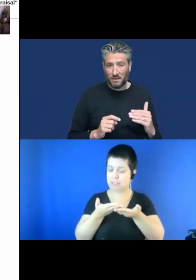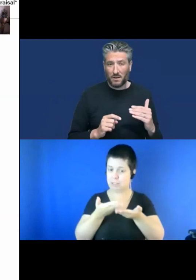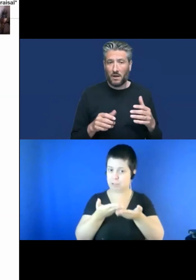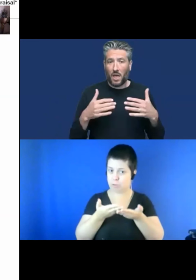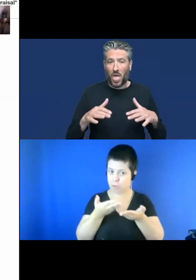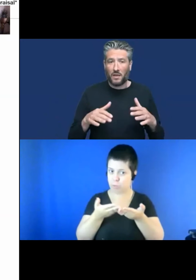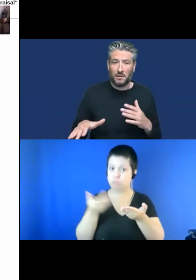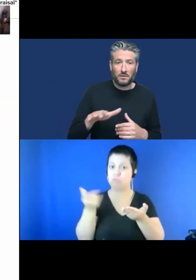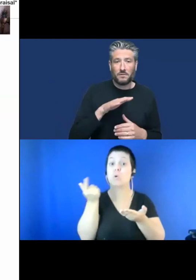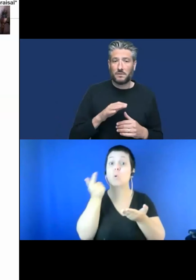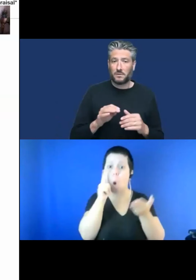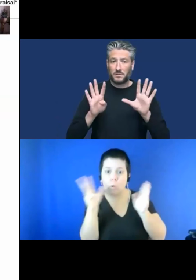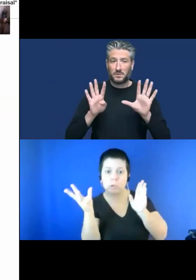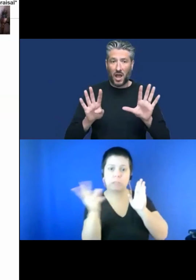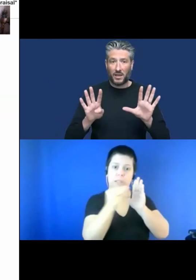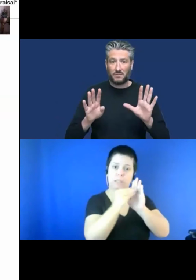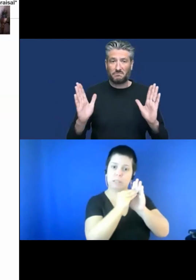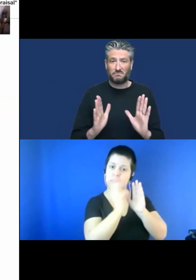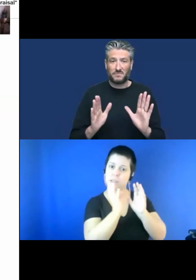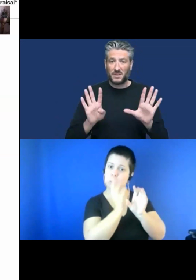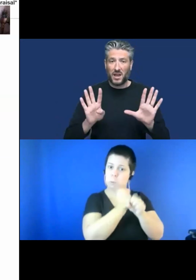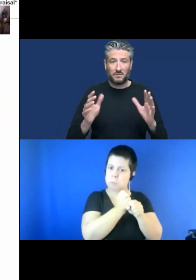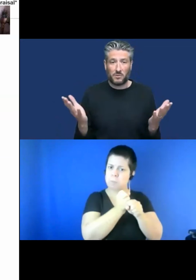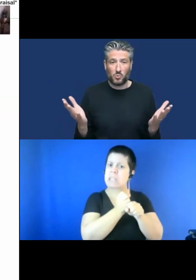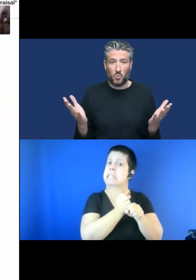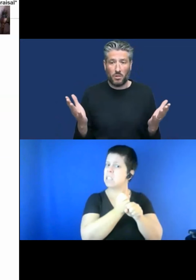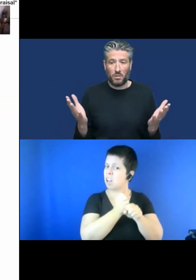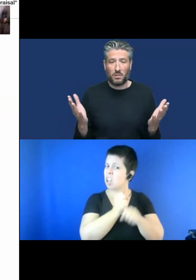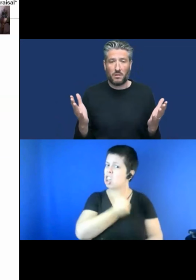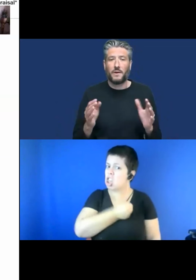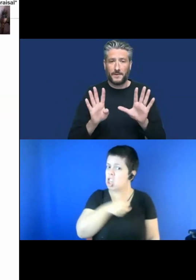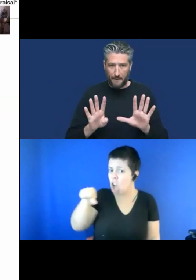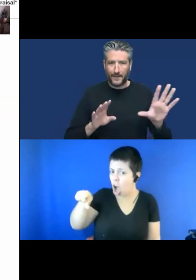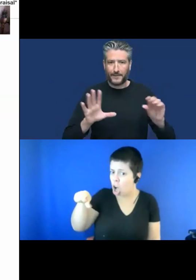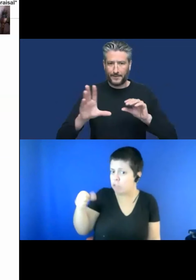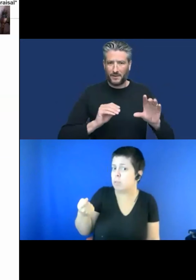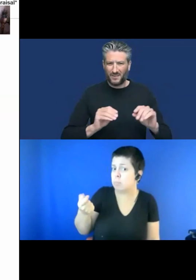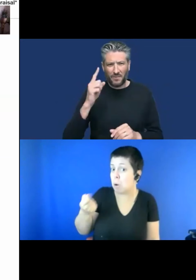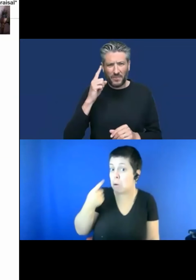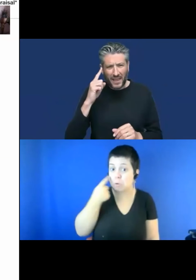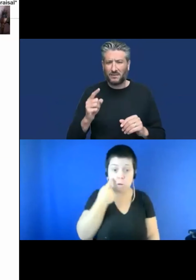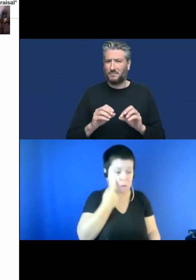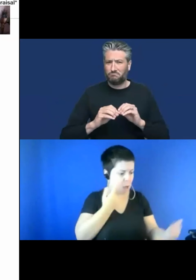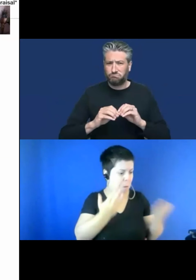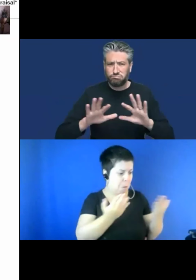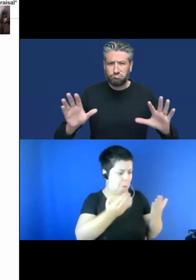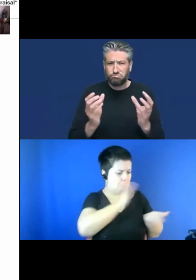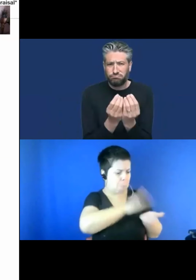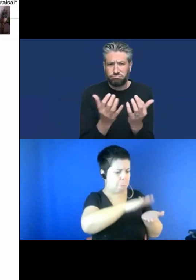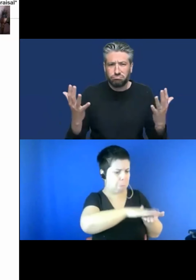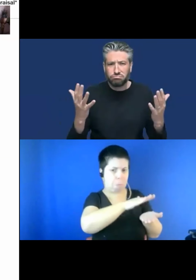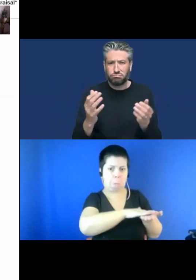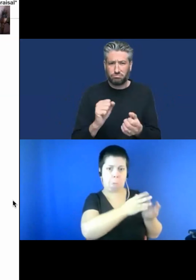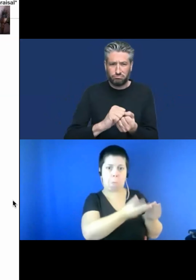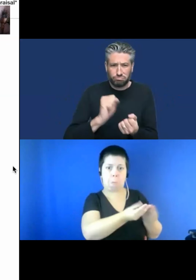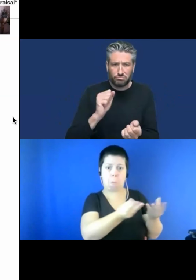review. It's a relatively small number given the vastness of the scientific literature. The second thing that I